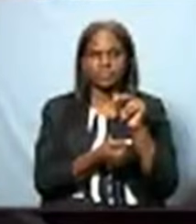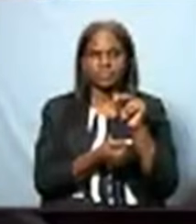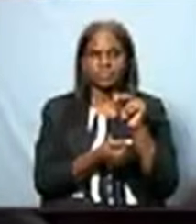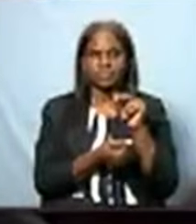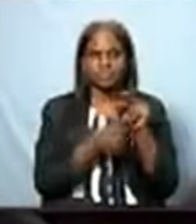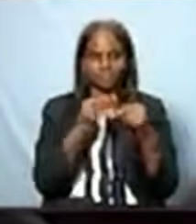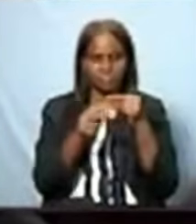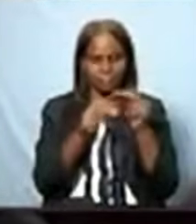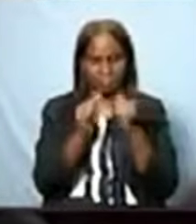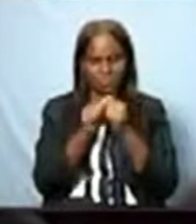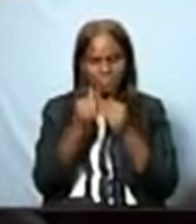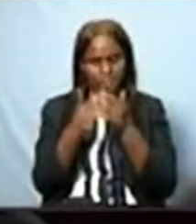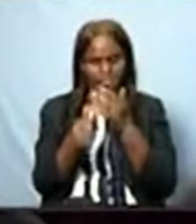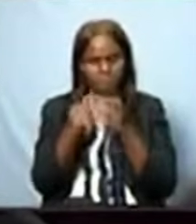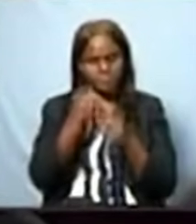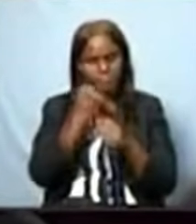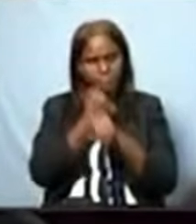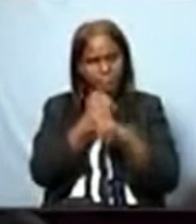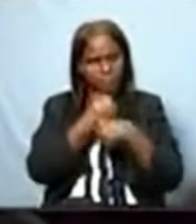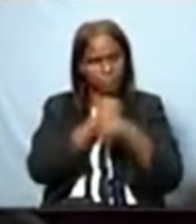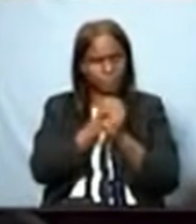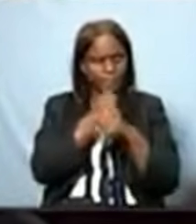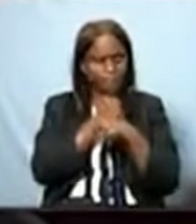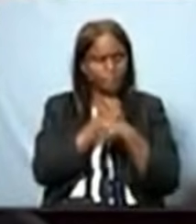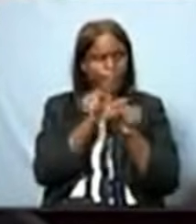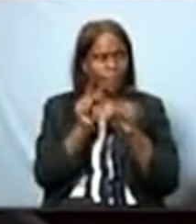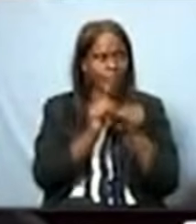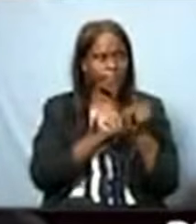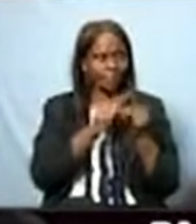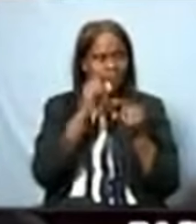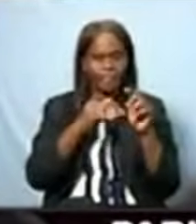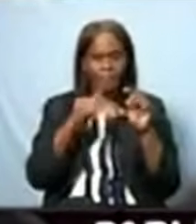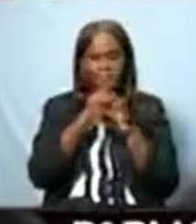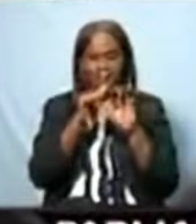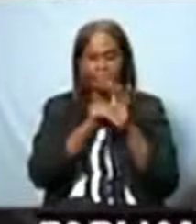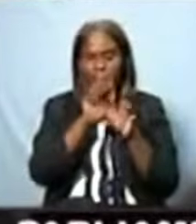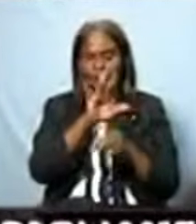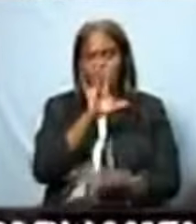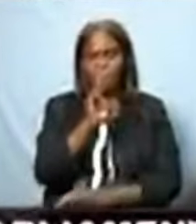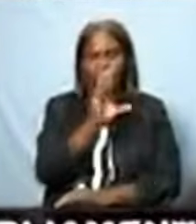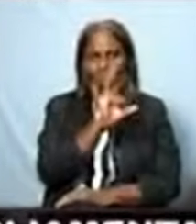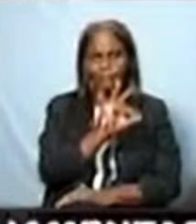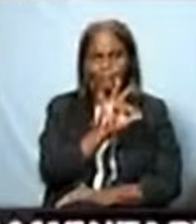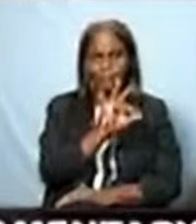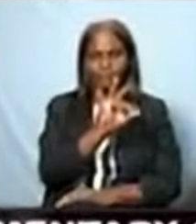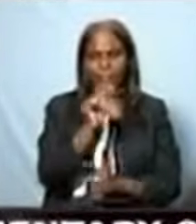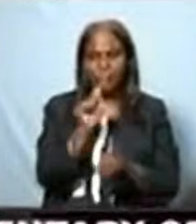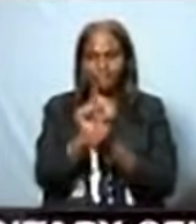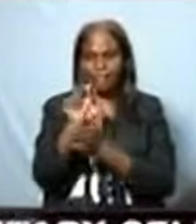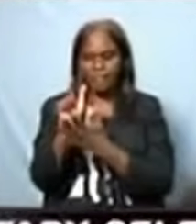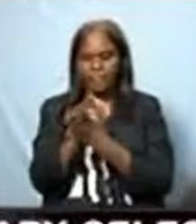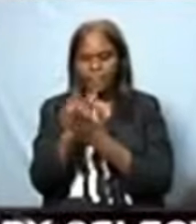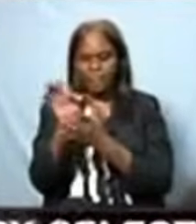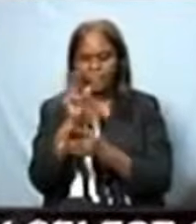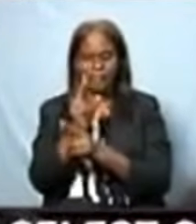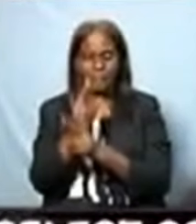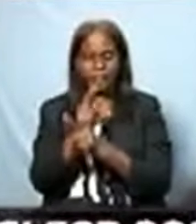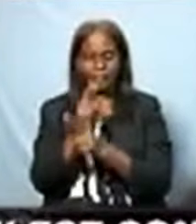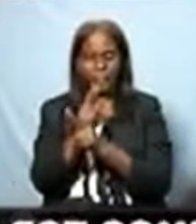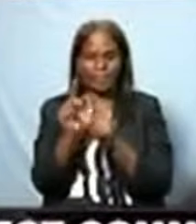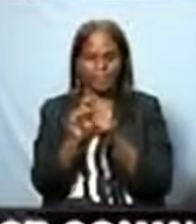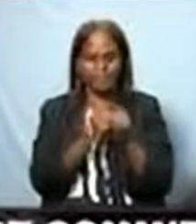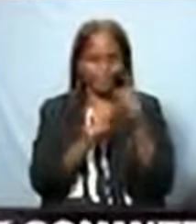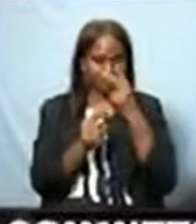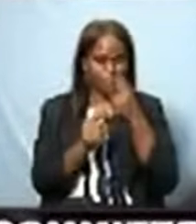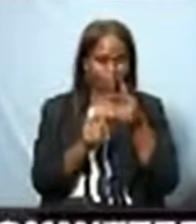I mean, in terms of binding, is not including 79 and the Bill of Rights. And in